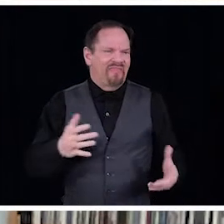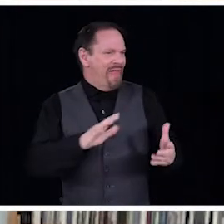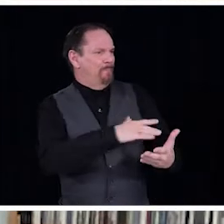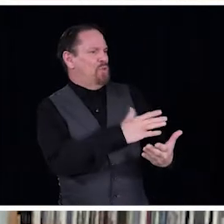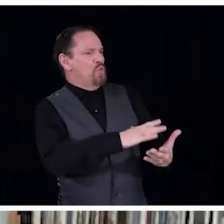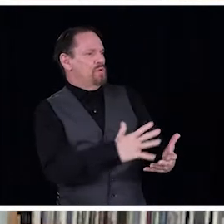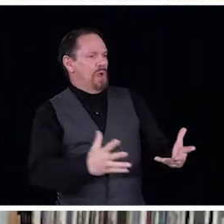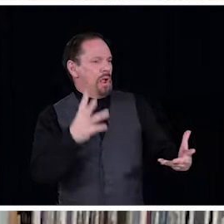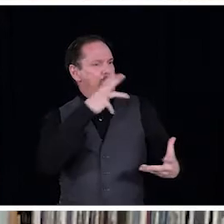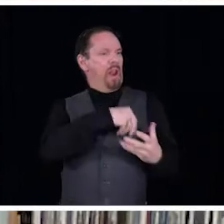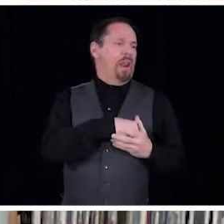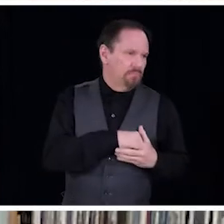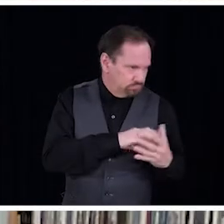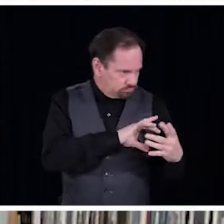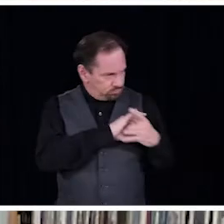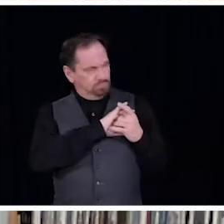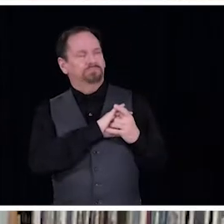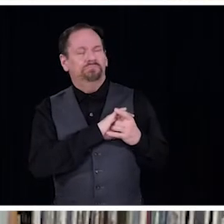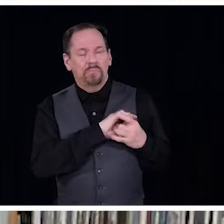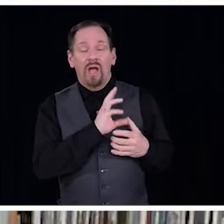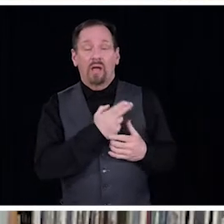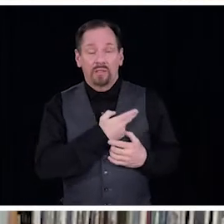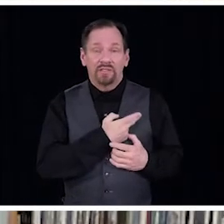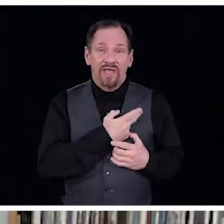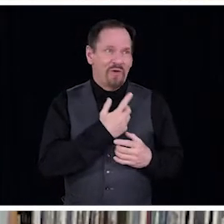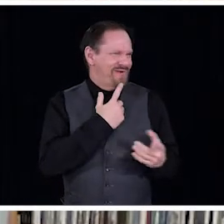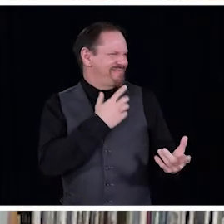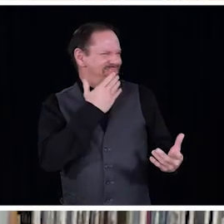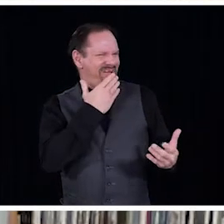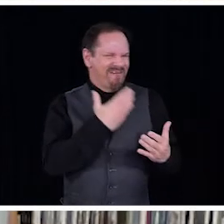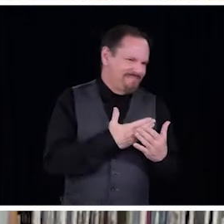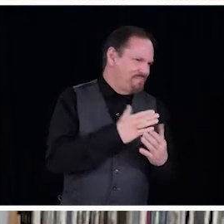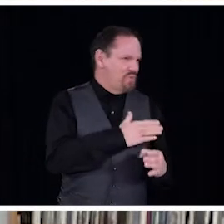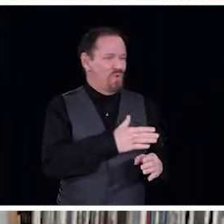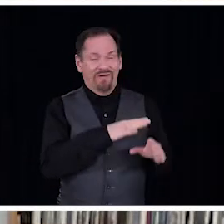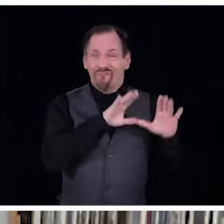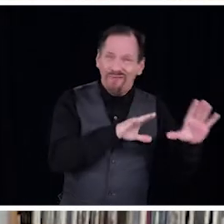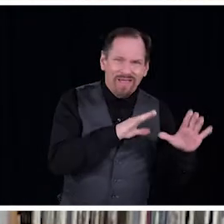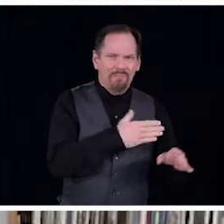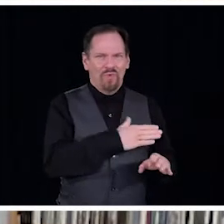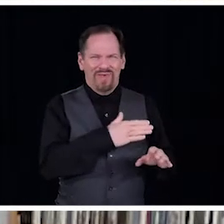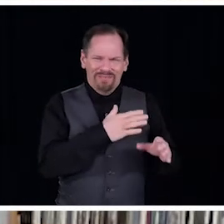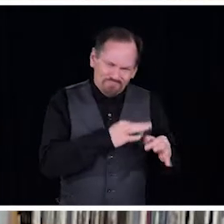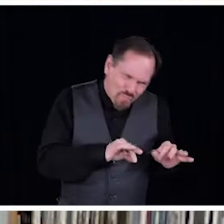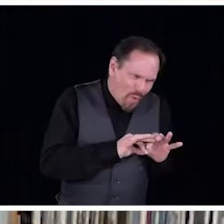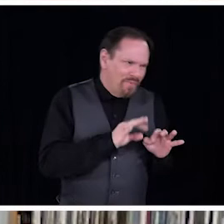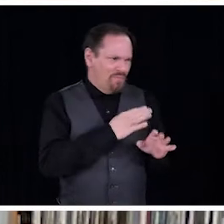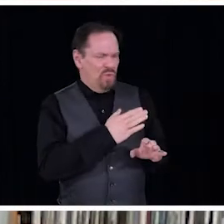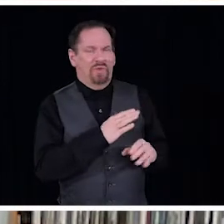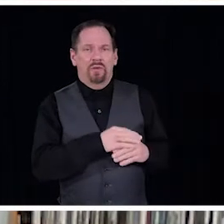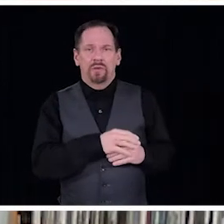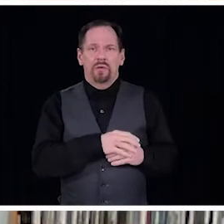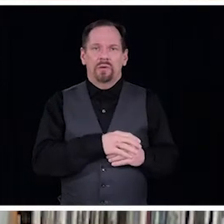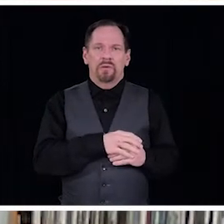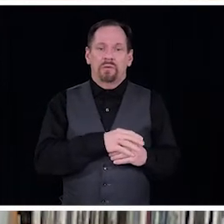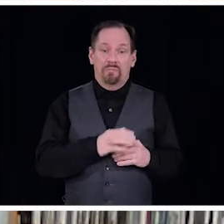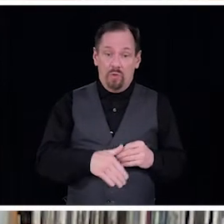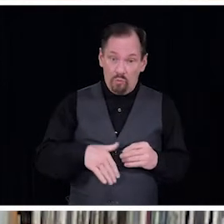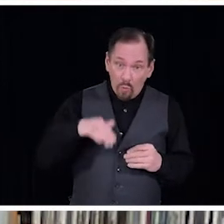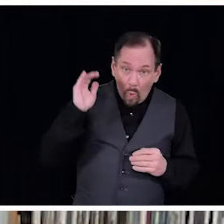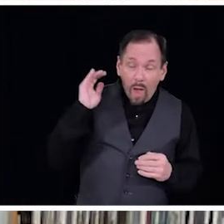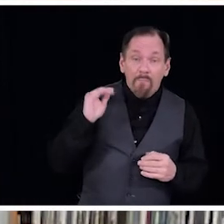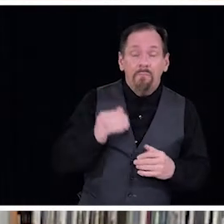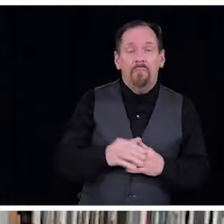close listeners, and we take it for granted that it is good, it is great, it is essential. But as we grow up, we